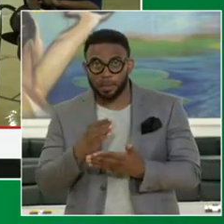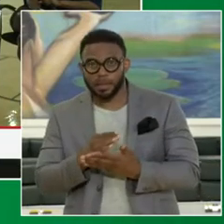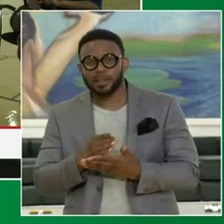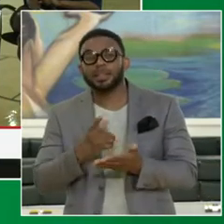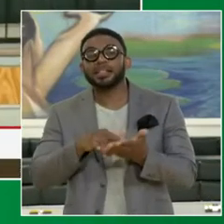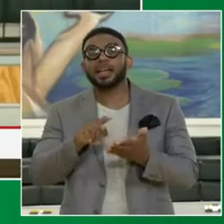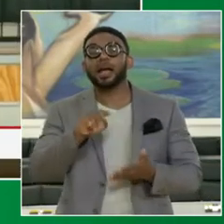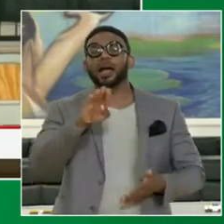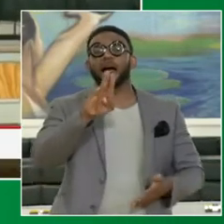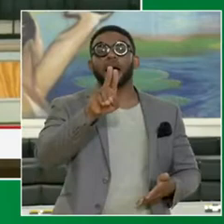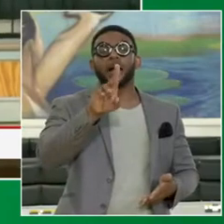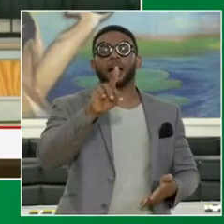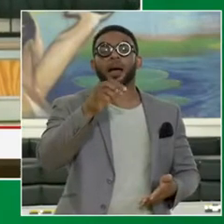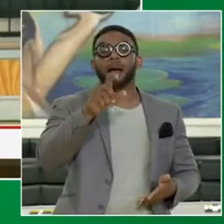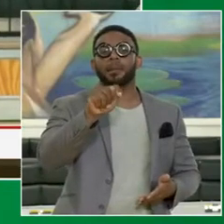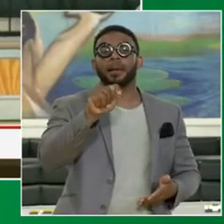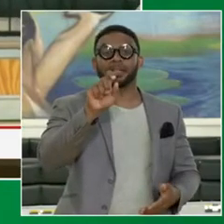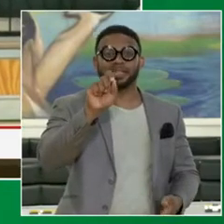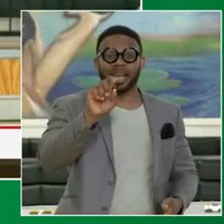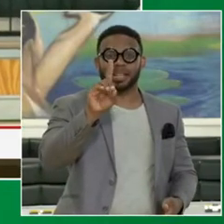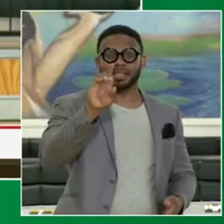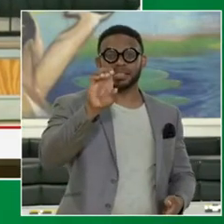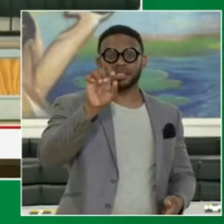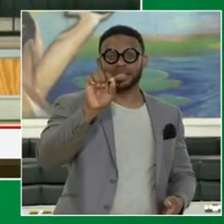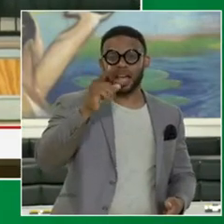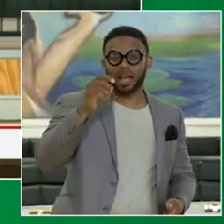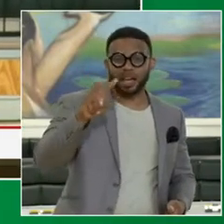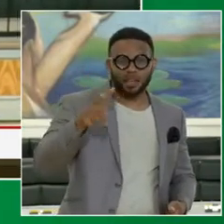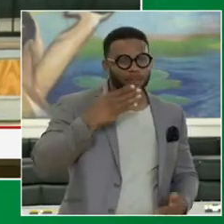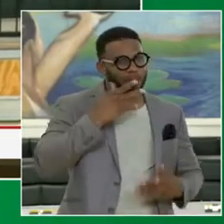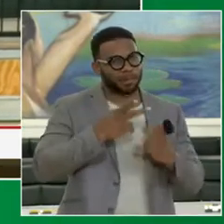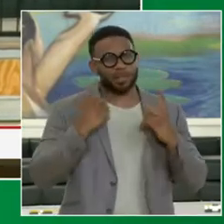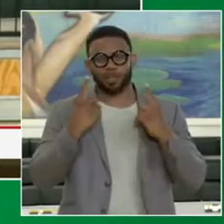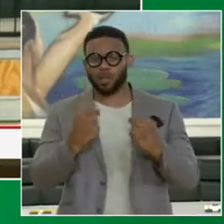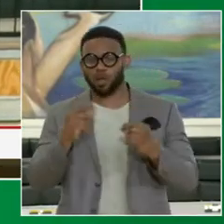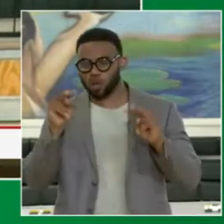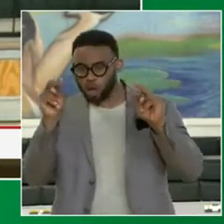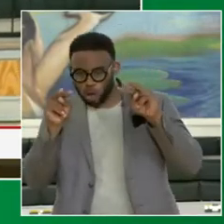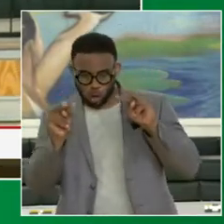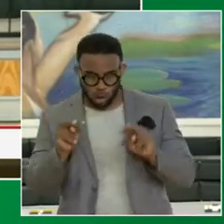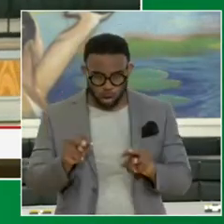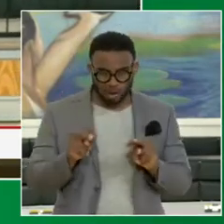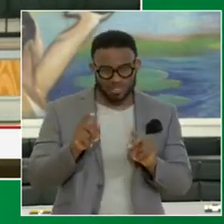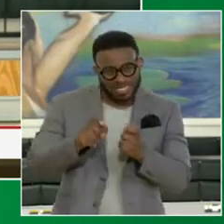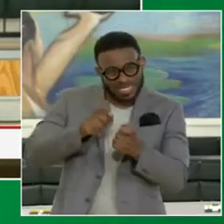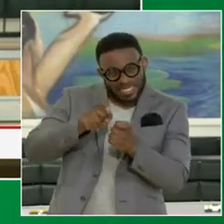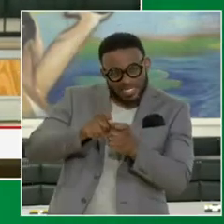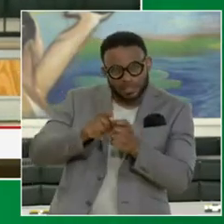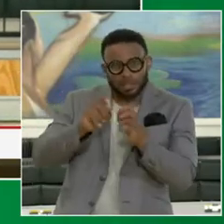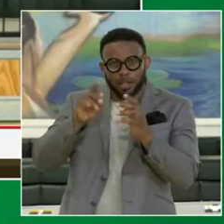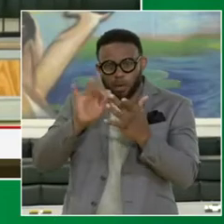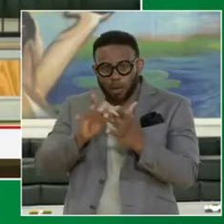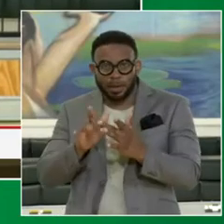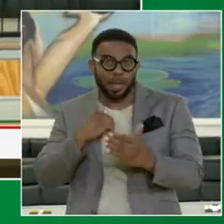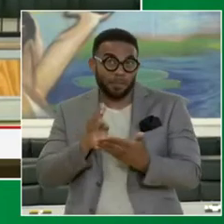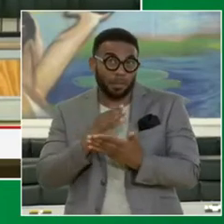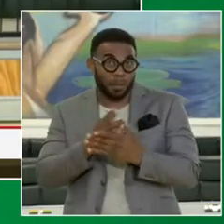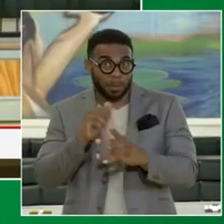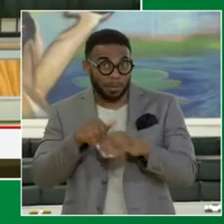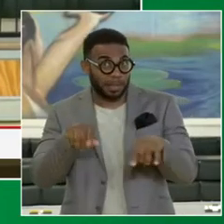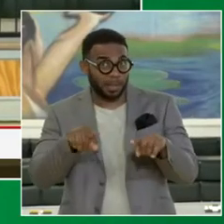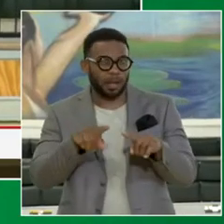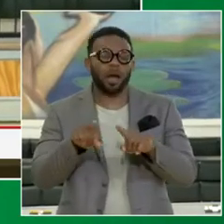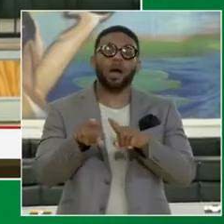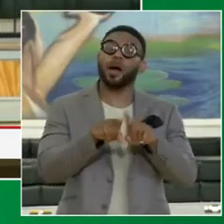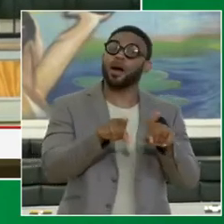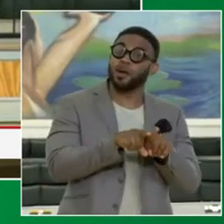check out budget.dc.gov. That's the best place to go to look at the website. We have the budget books in there, but